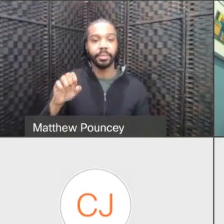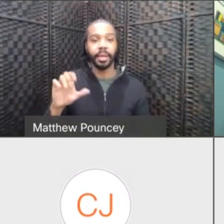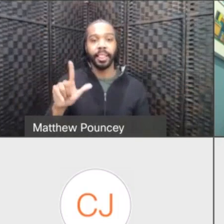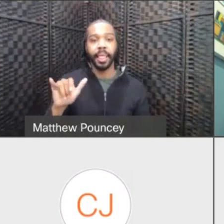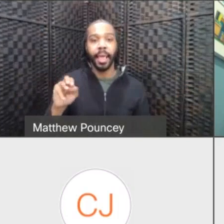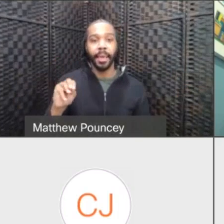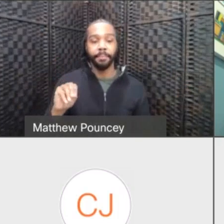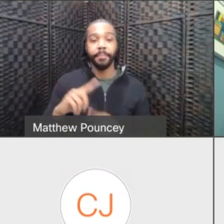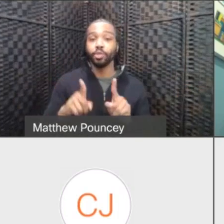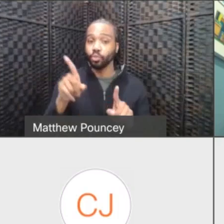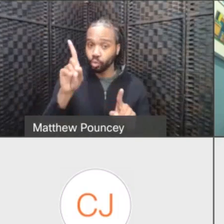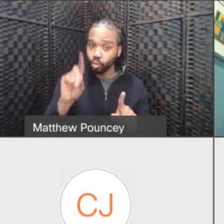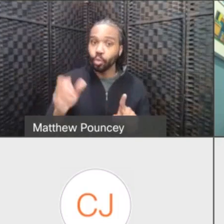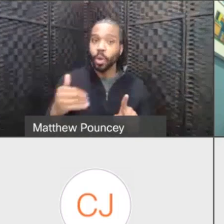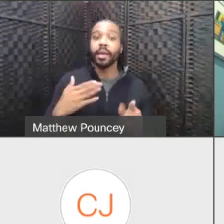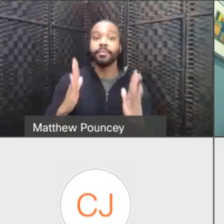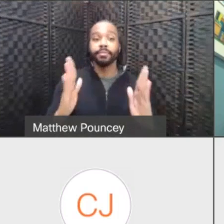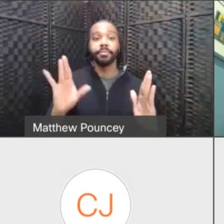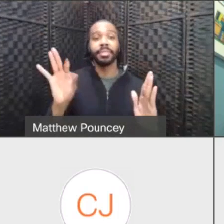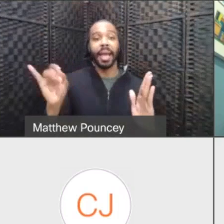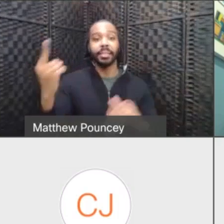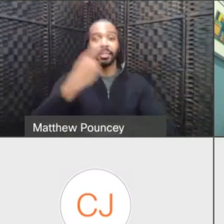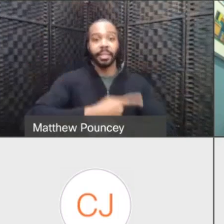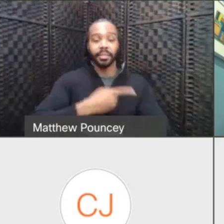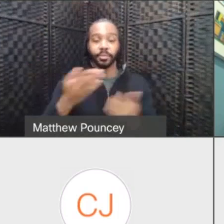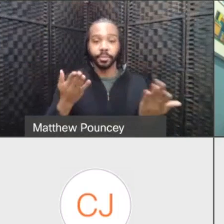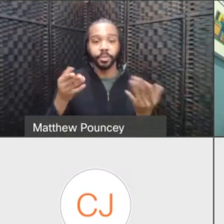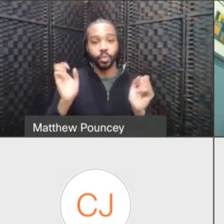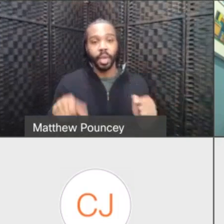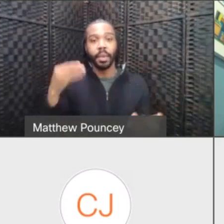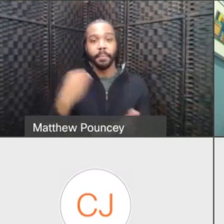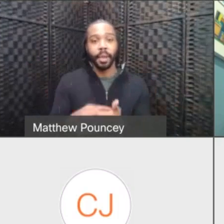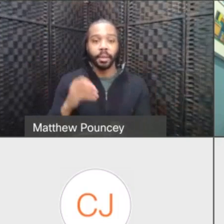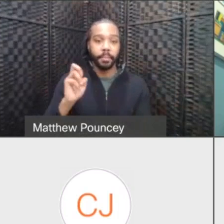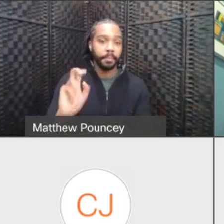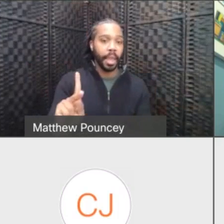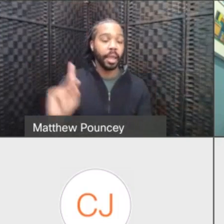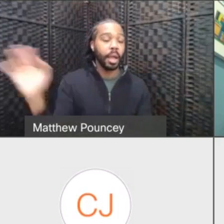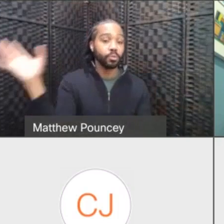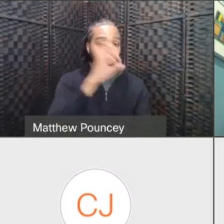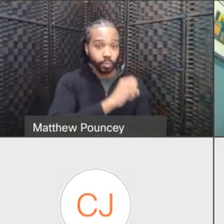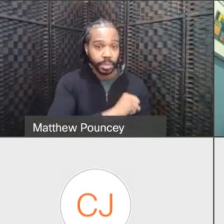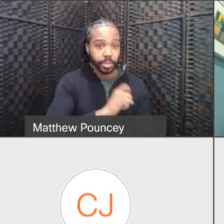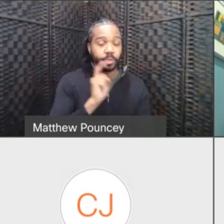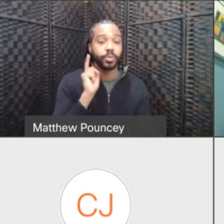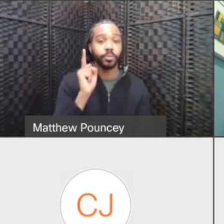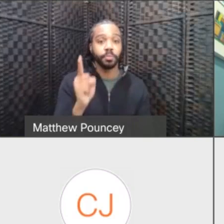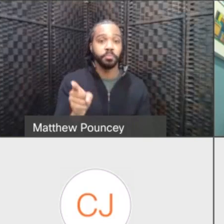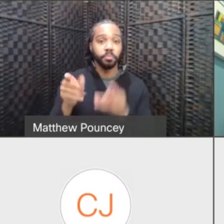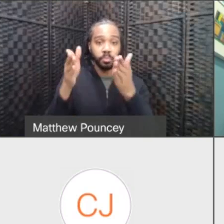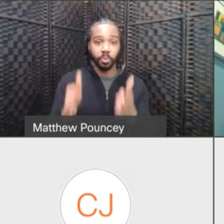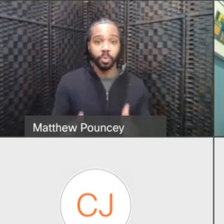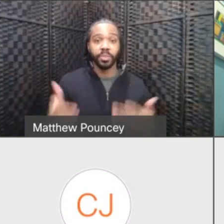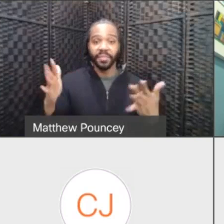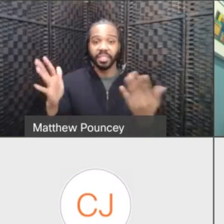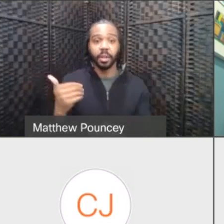have 90 days of service that can be reimbursed, assuming that the person had been